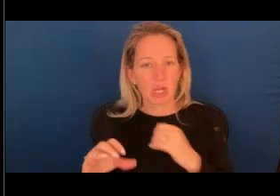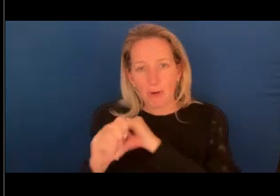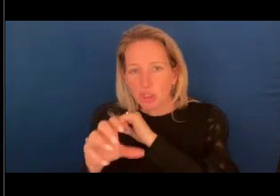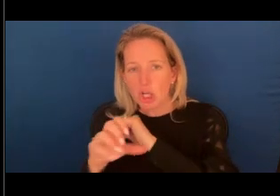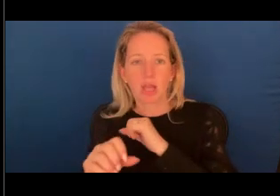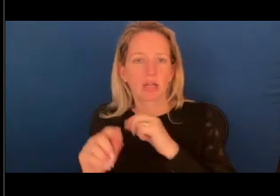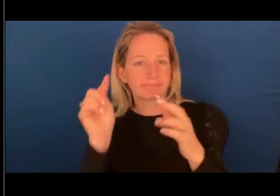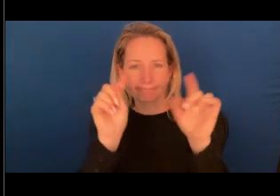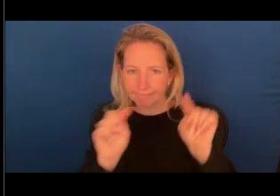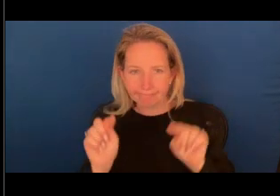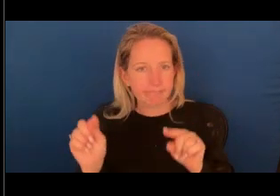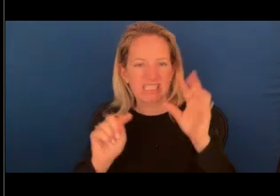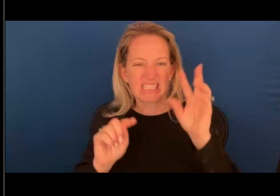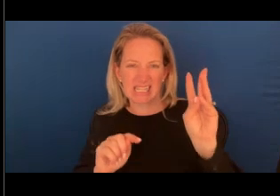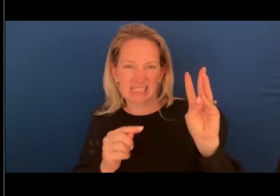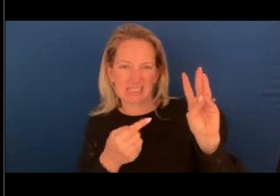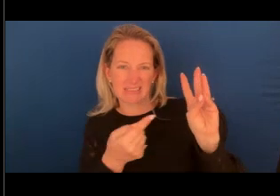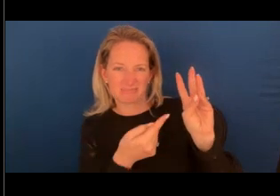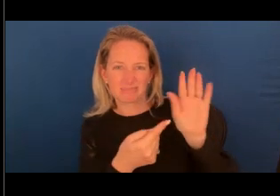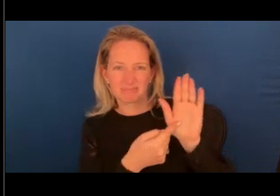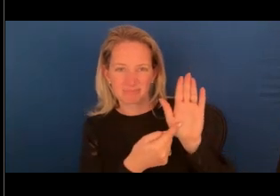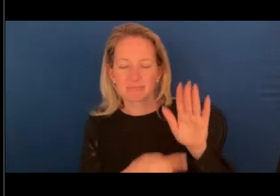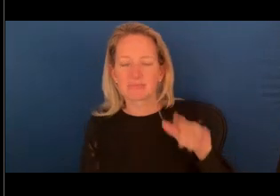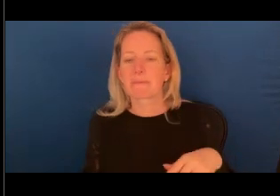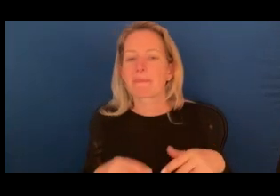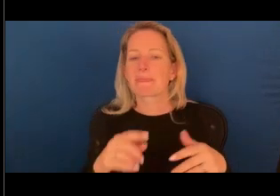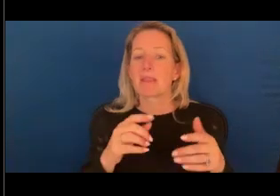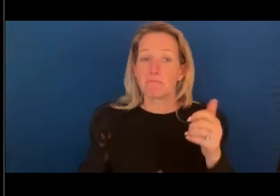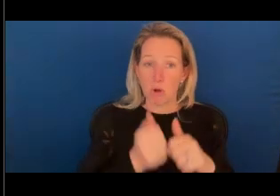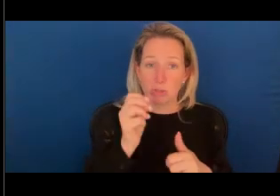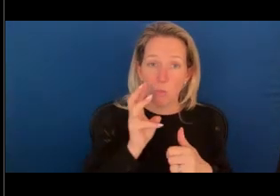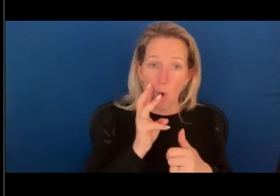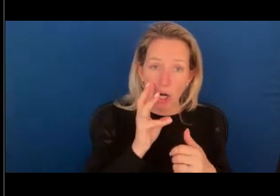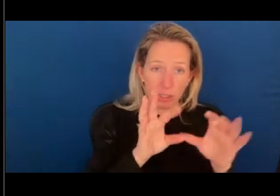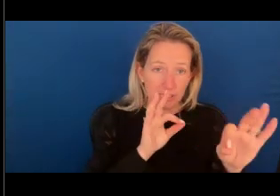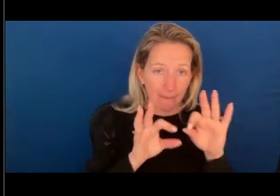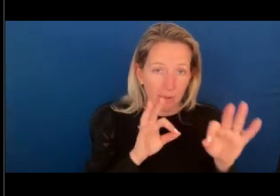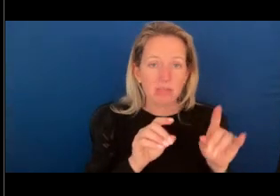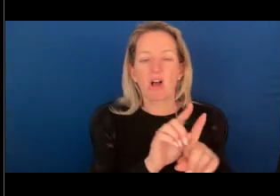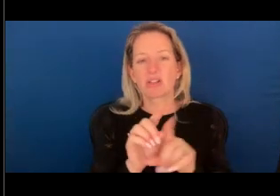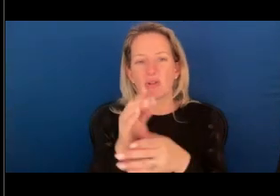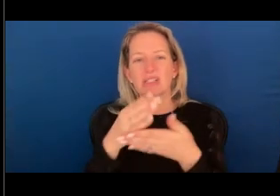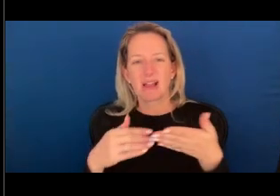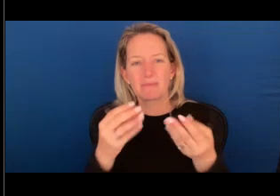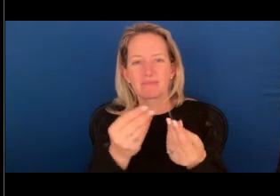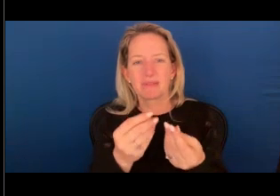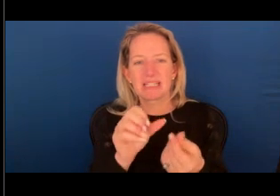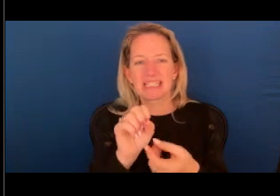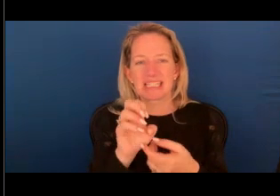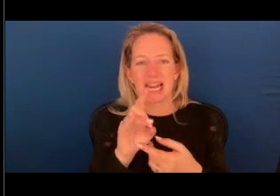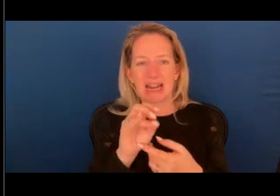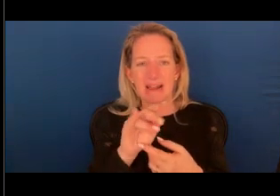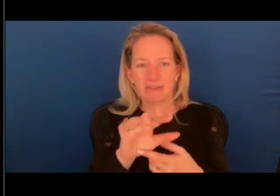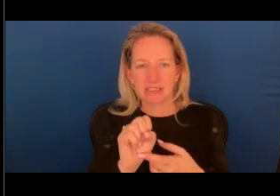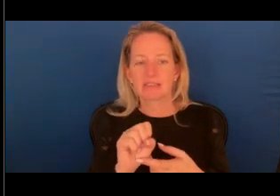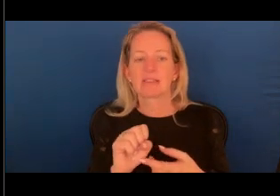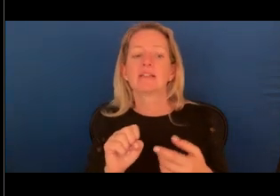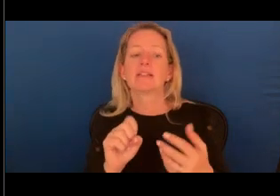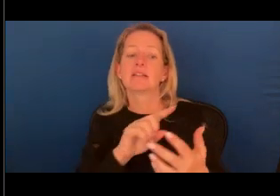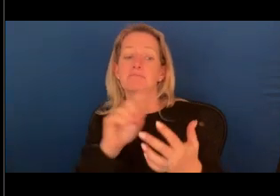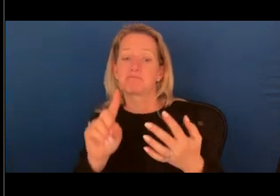taking samples of mostly water and some sediments. And then we are also targeting 3 major canals here. Those are major canals